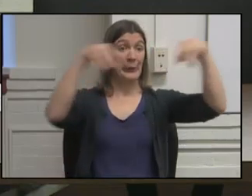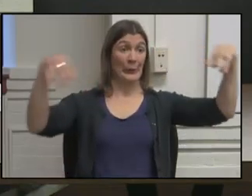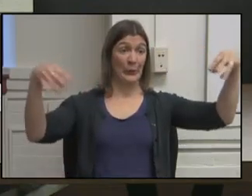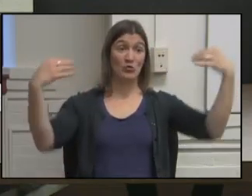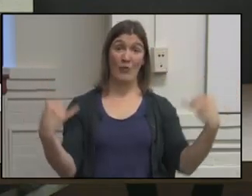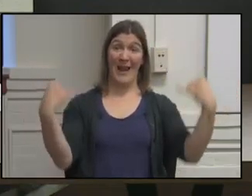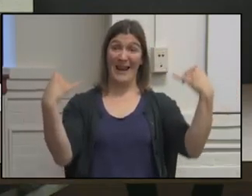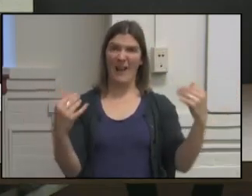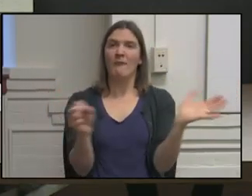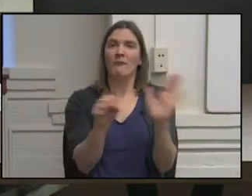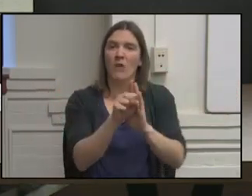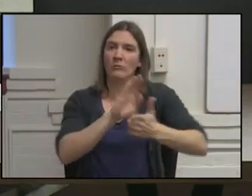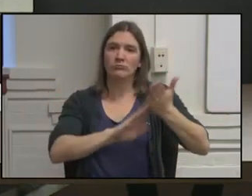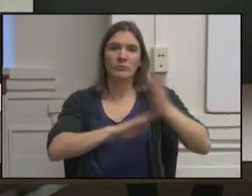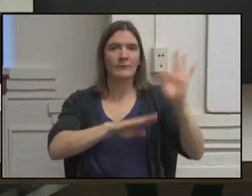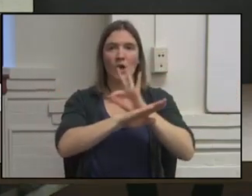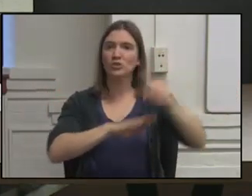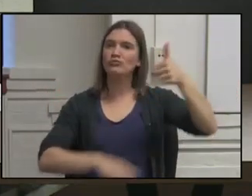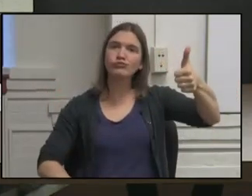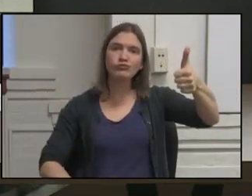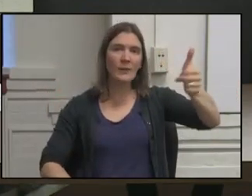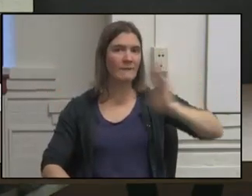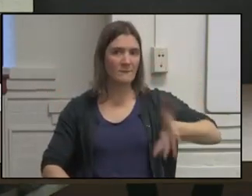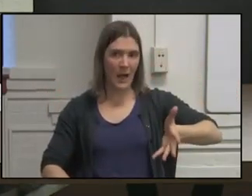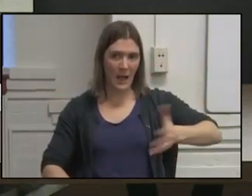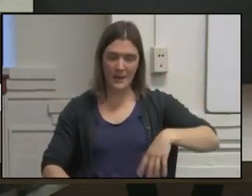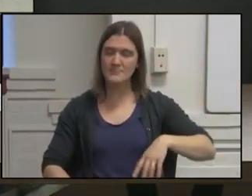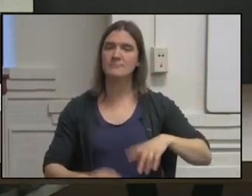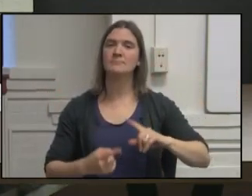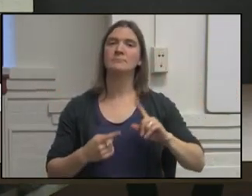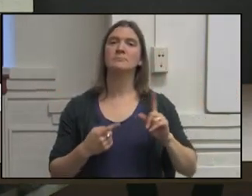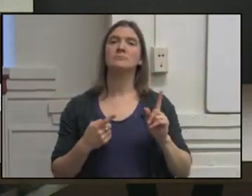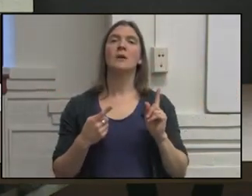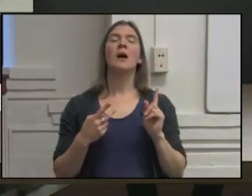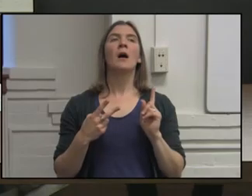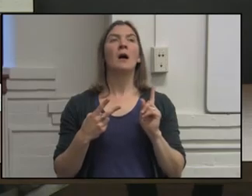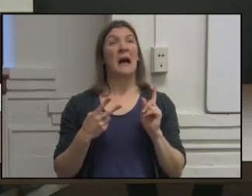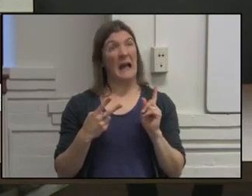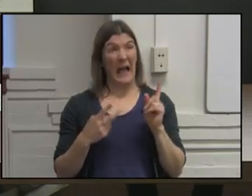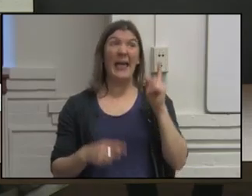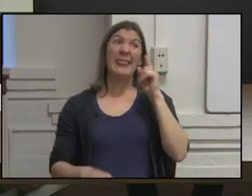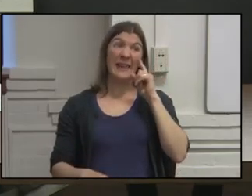this moment, fully operable. And we've spent about